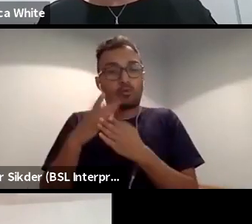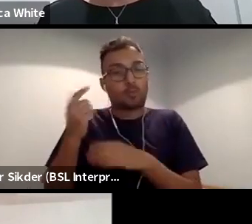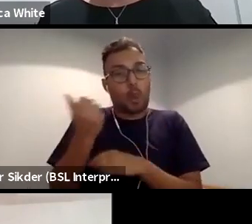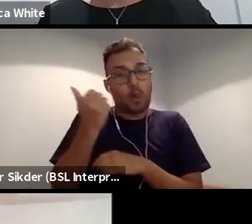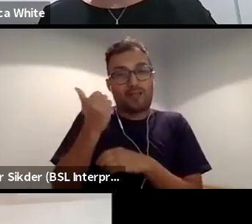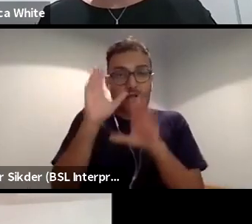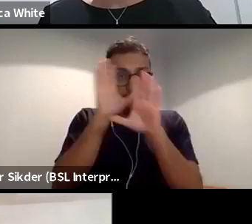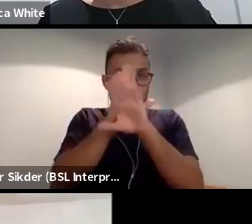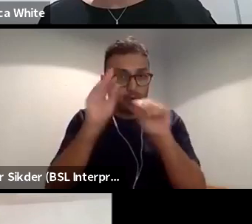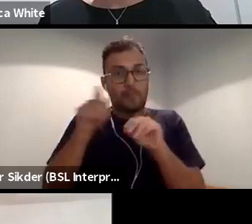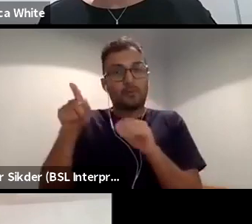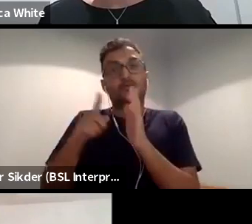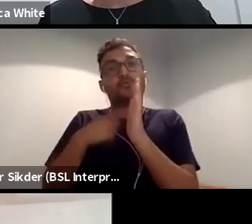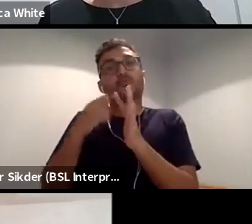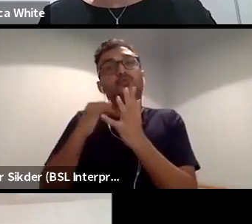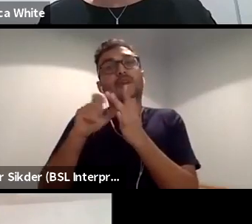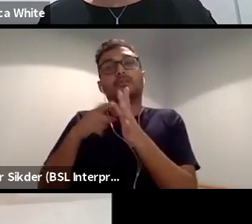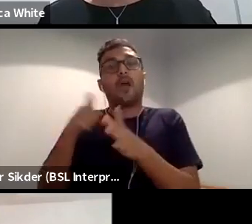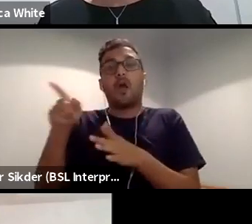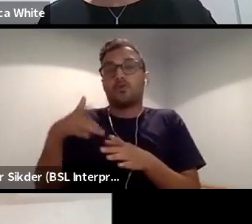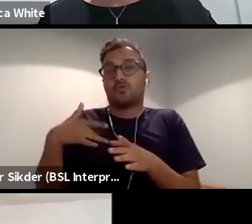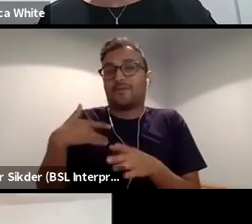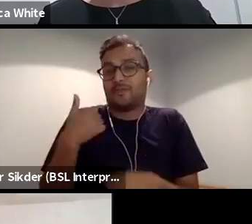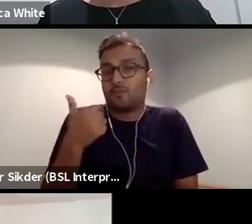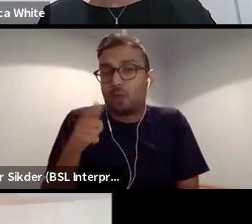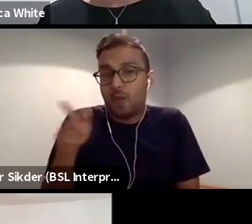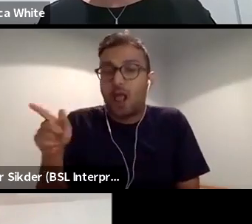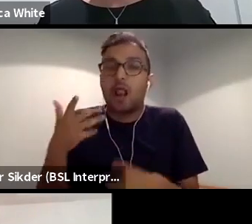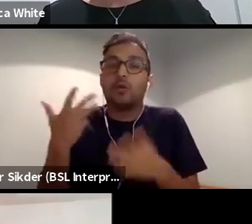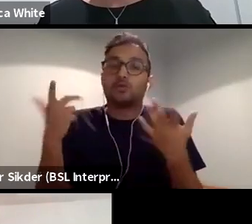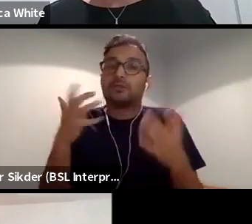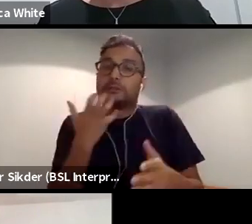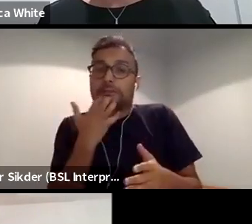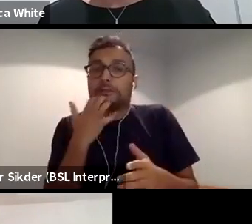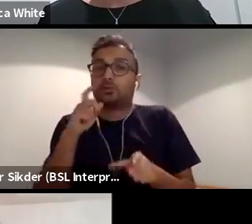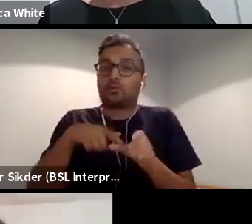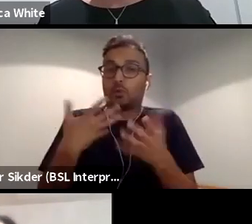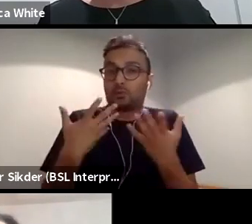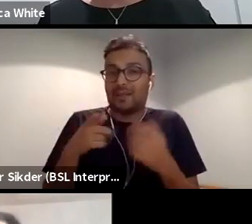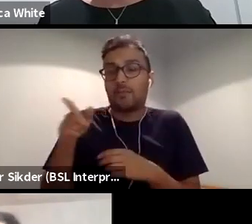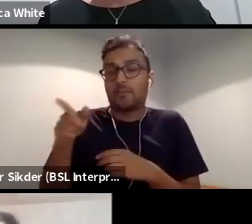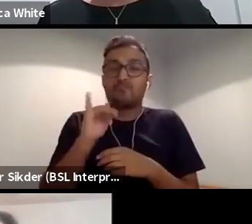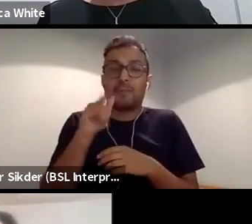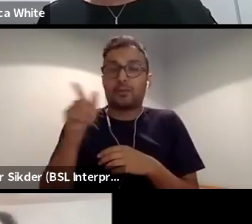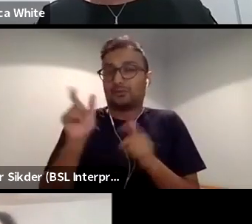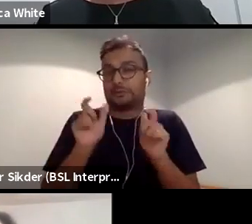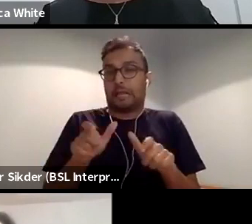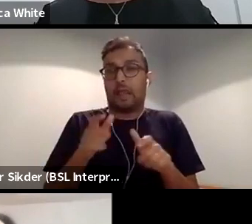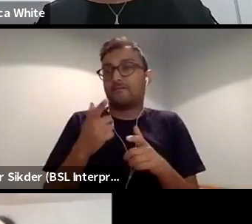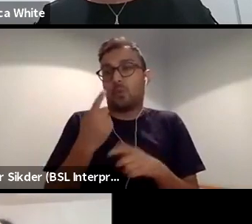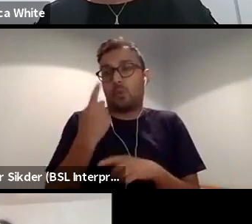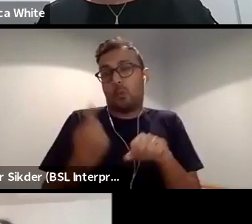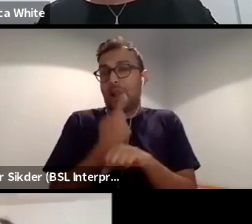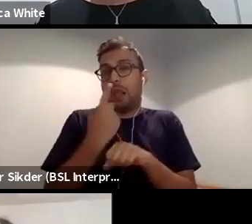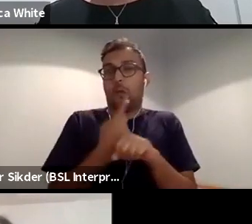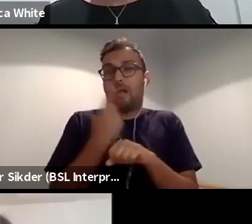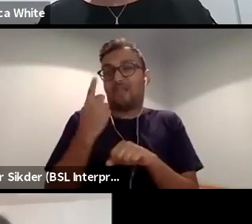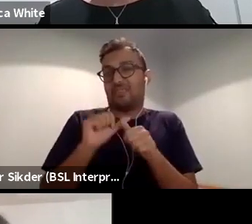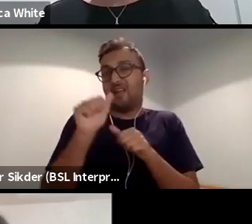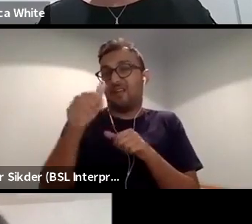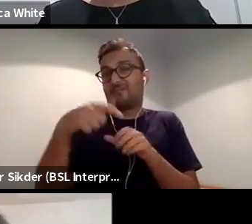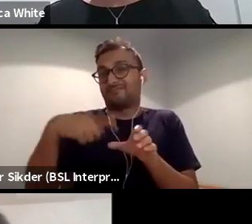been feeling well today and she's kindly joined, but she will probably only be with us for the first hour, as will Frank, who's